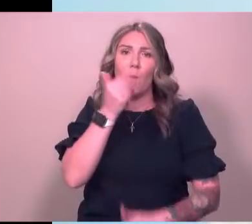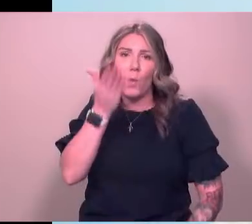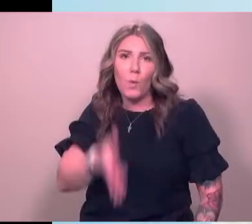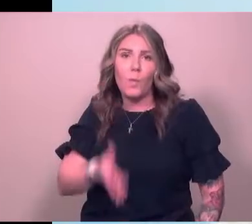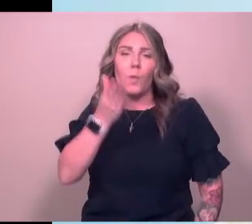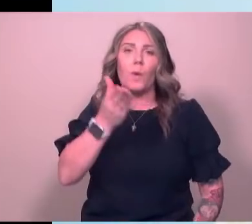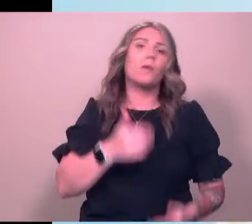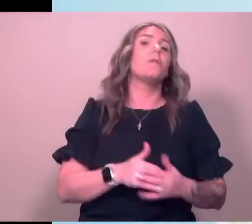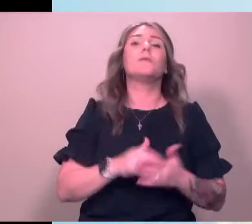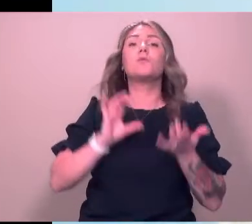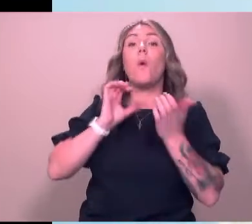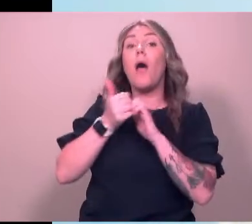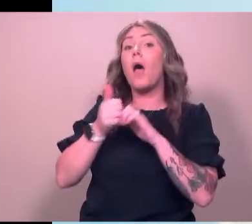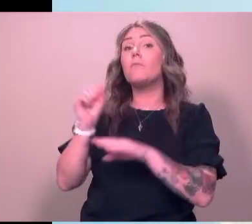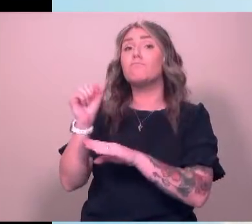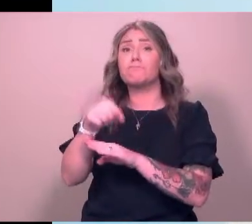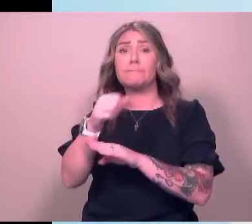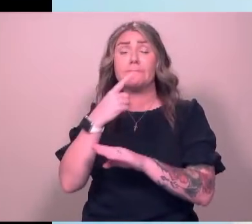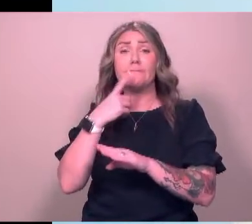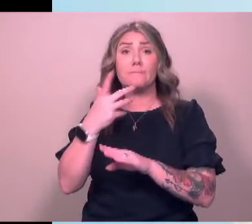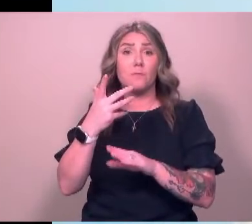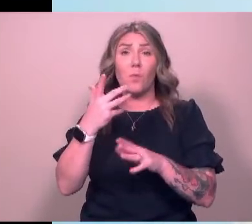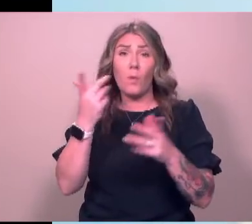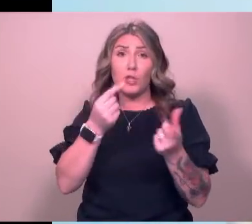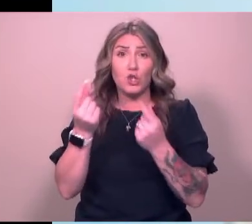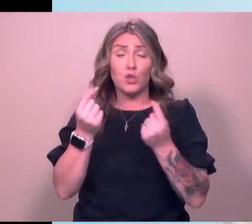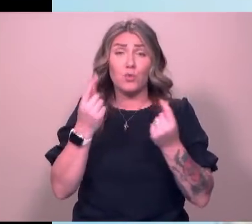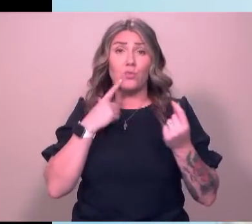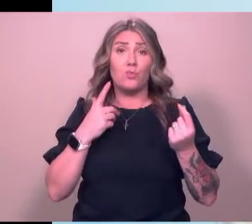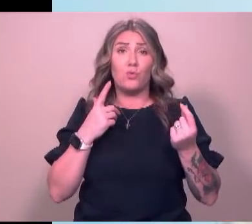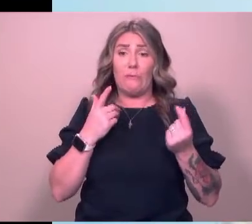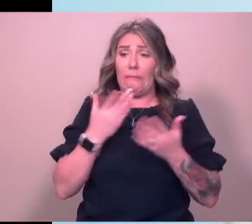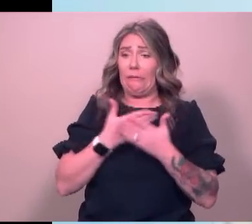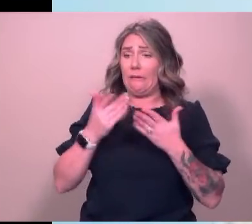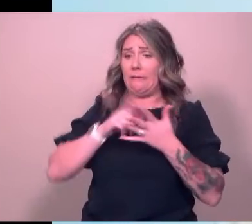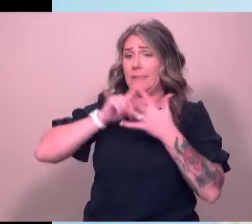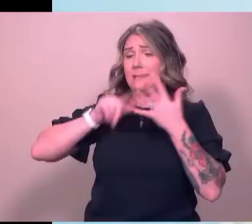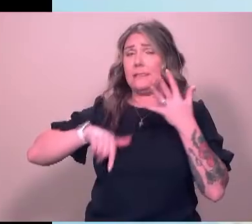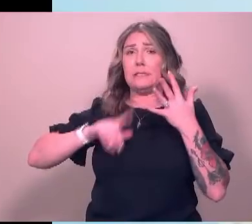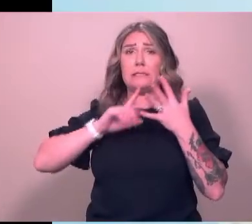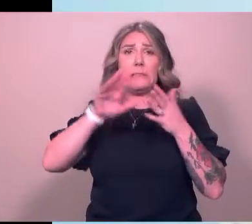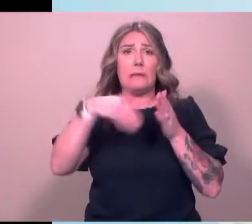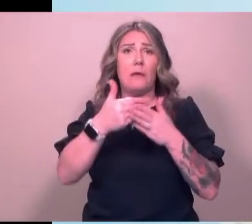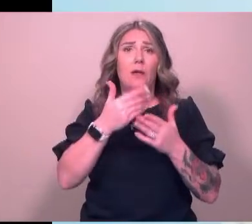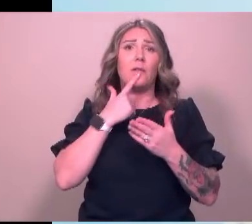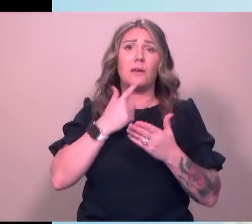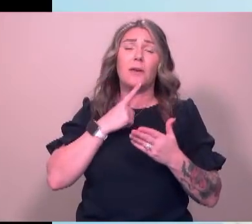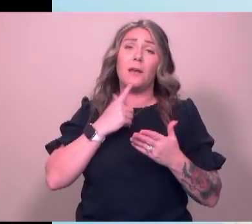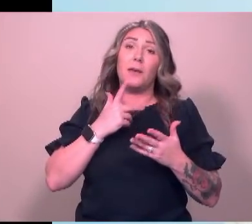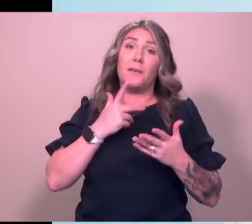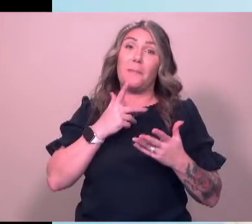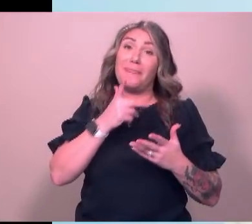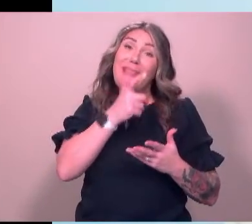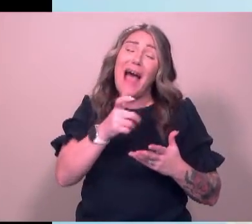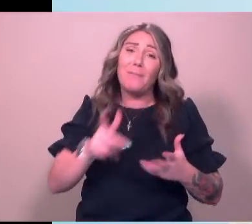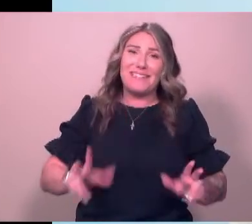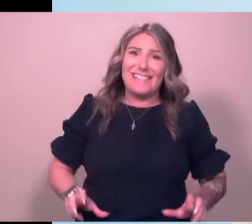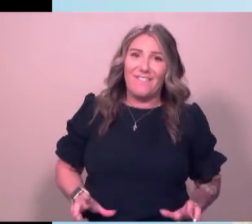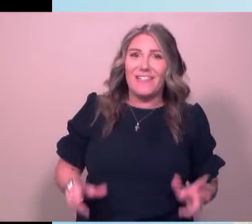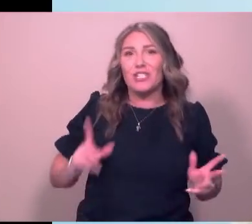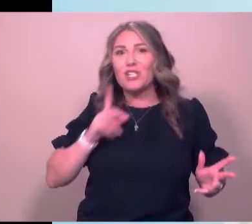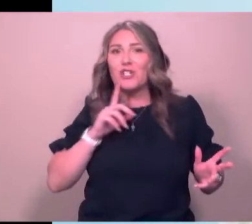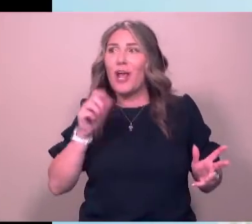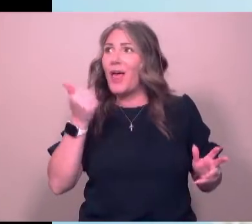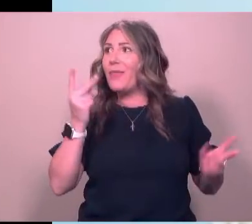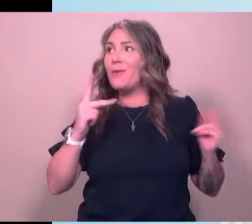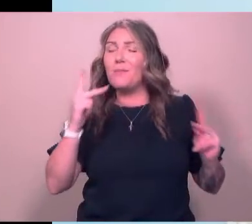can get to the other side here is to do those things that are maybe a little bit selfless in some people's eyes, and